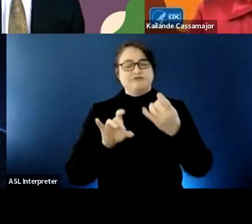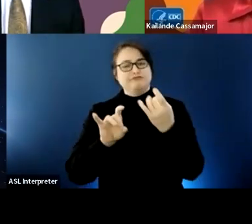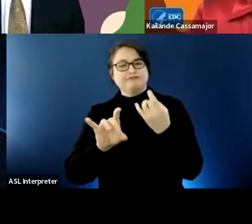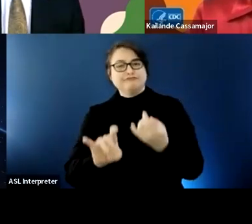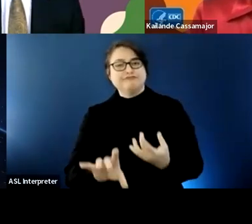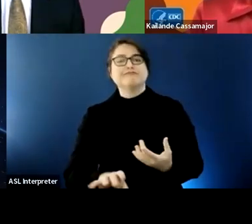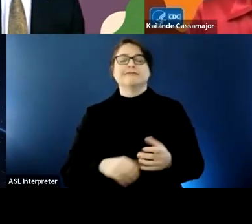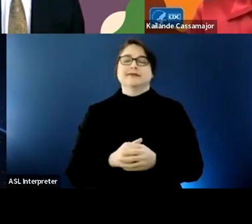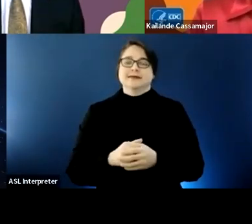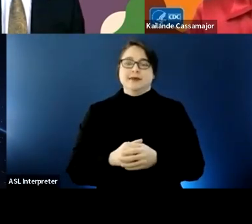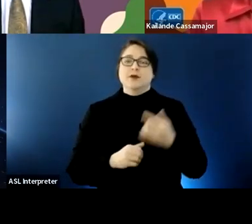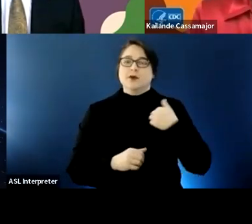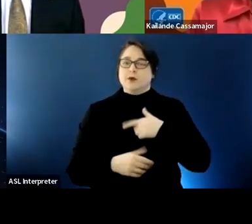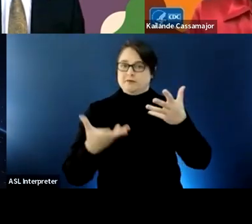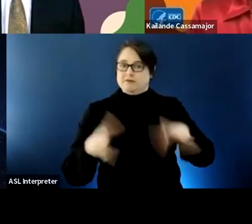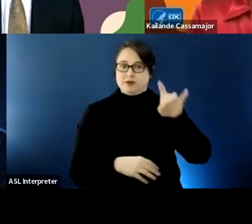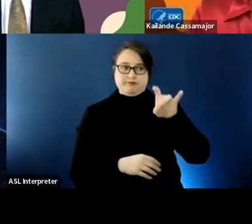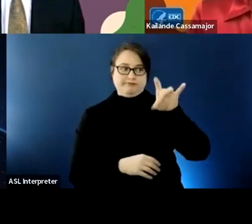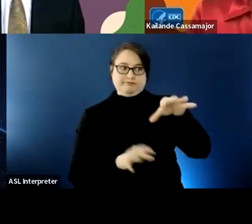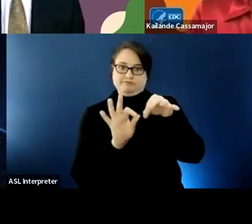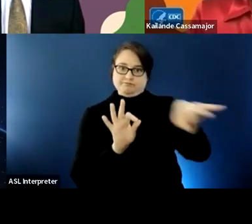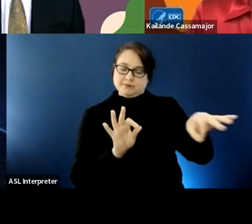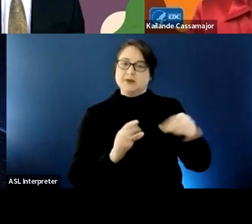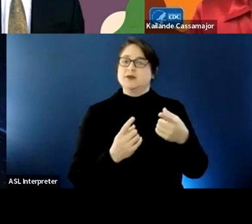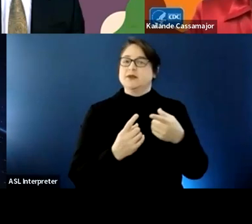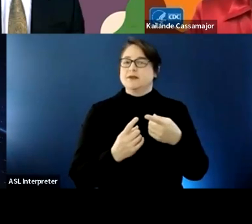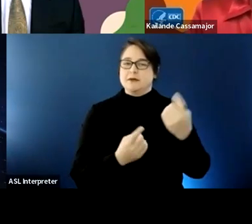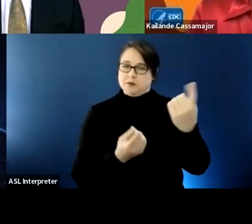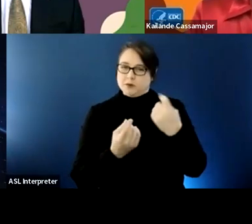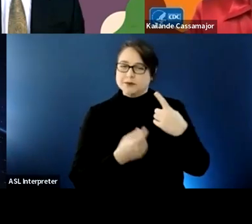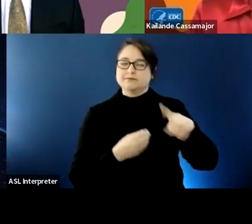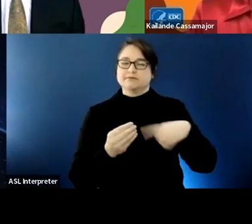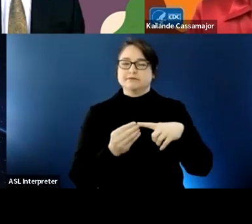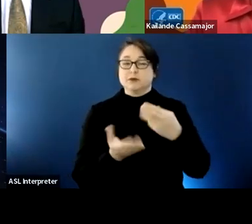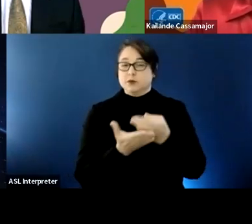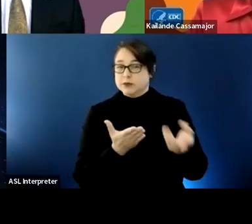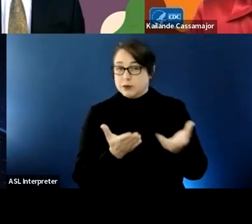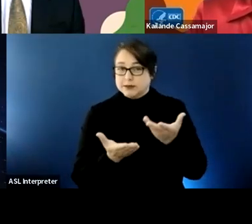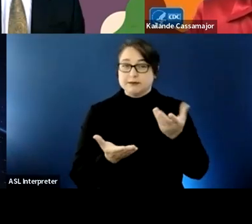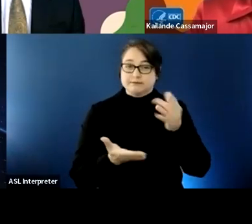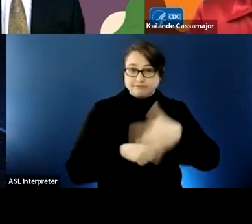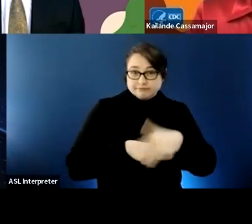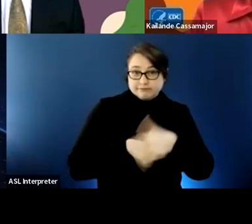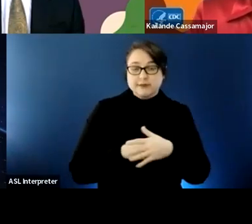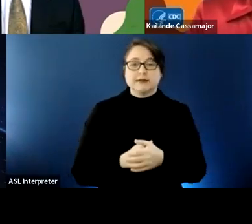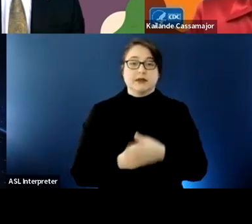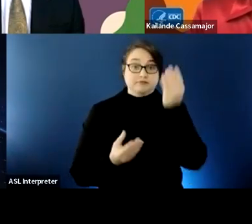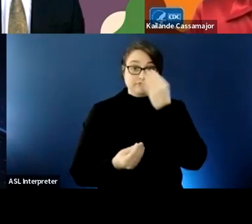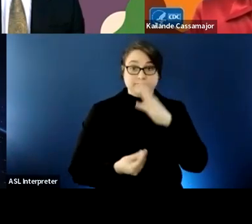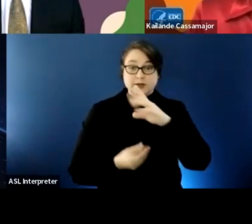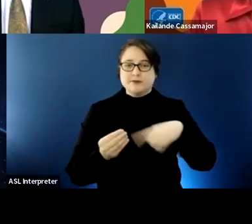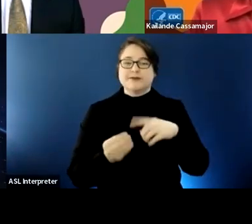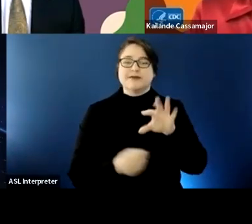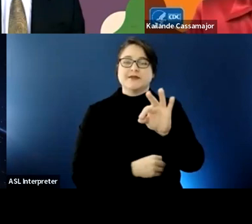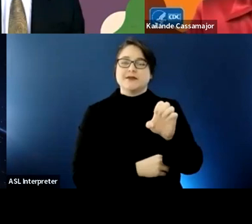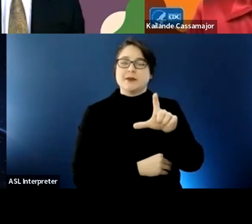drop some information about from questions about resources that were available. There's also information about our fellowship